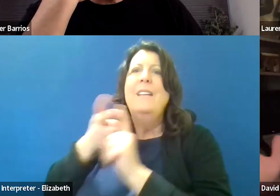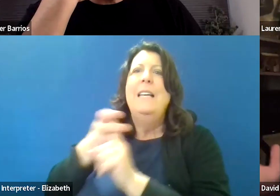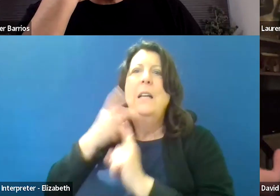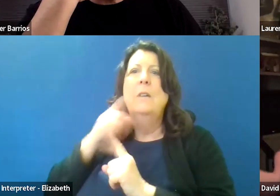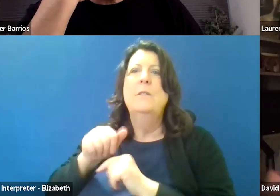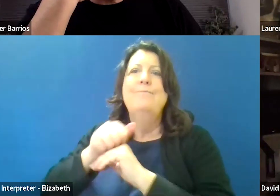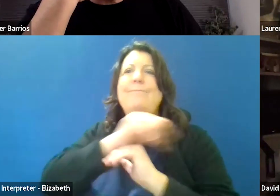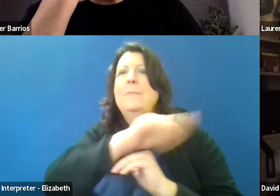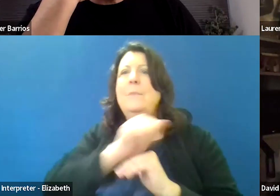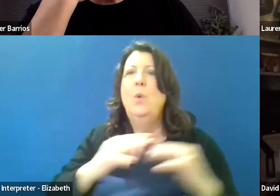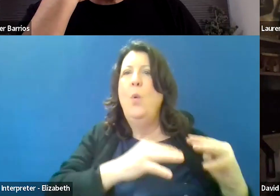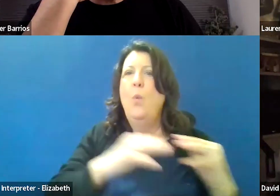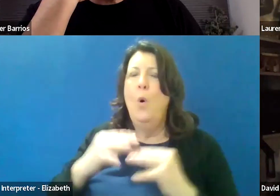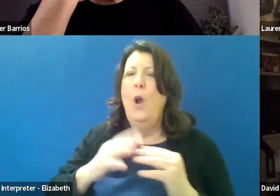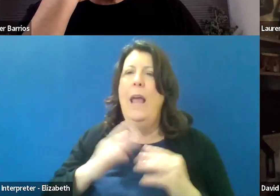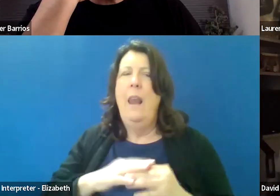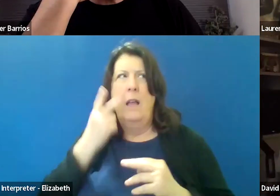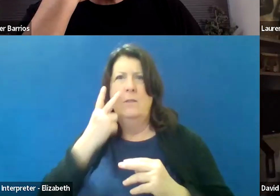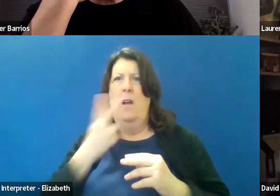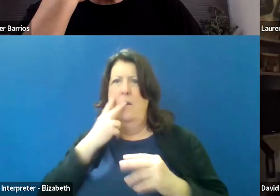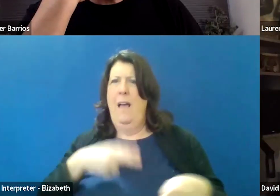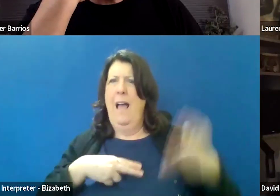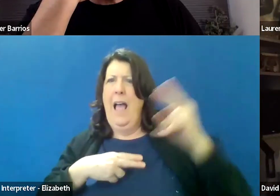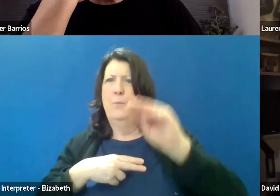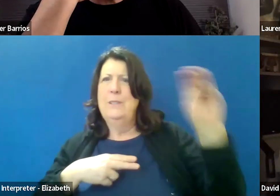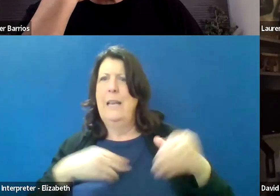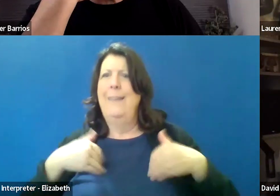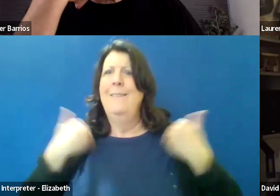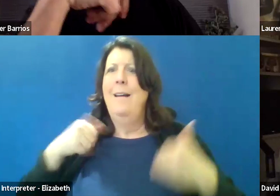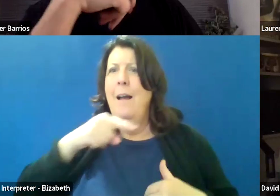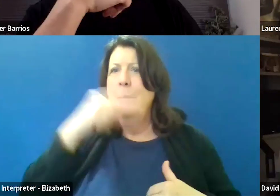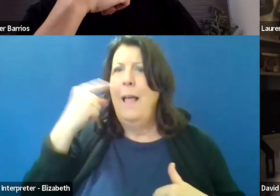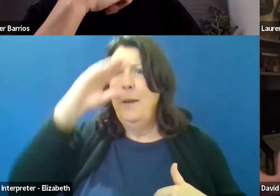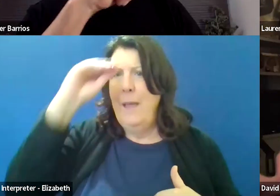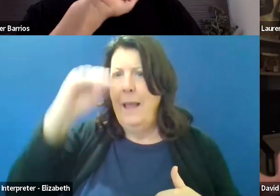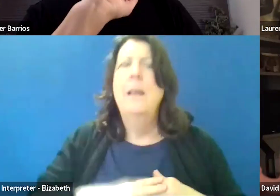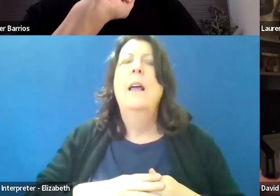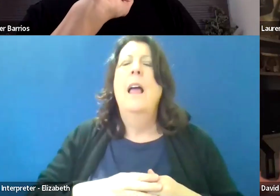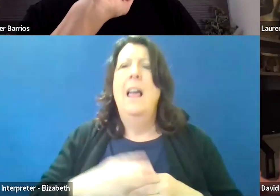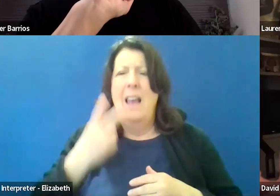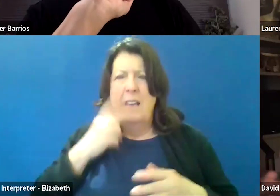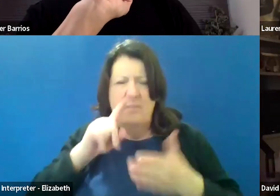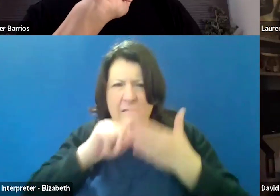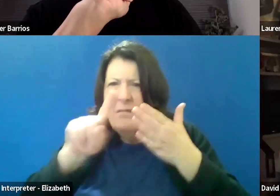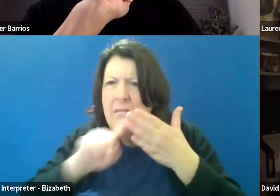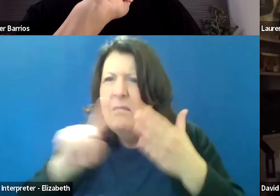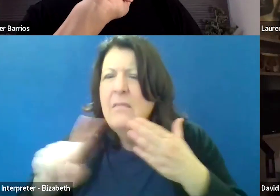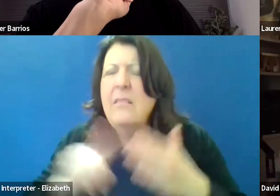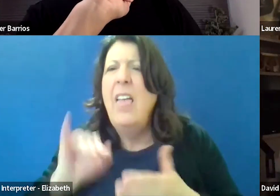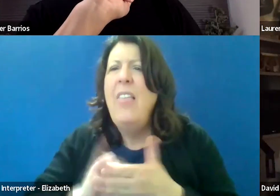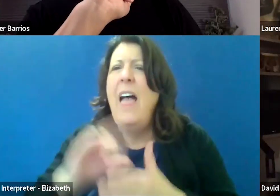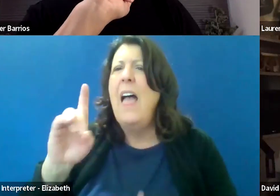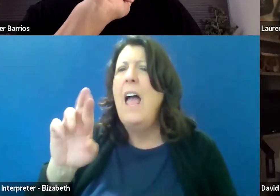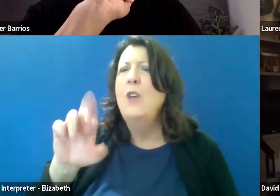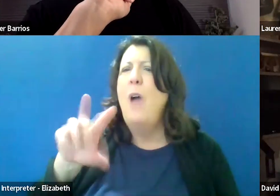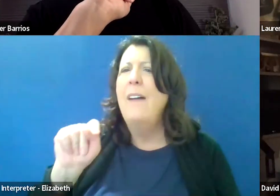in the cohort of people that I knew. And then I started thinking about the sort of inequities of the draft, and I did a bunch of research into that, and I discovered, you